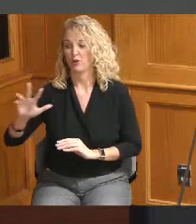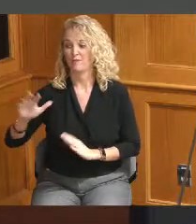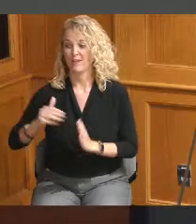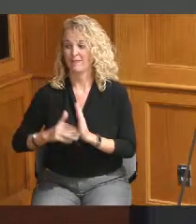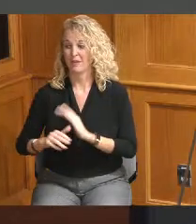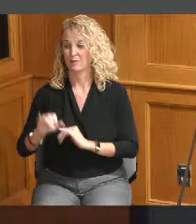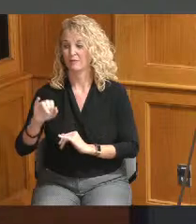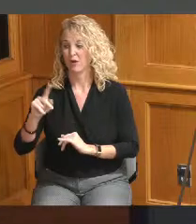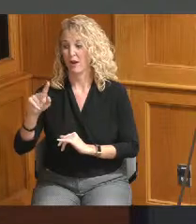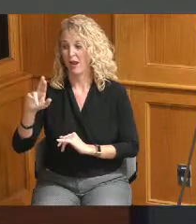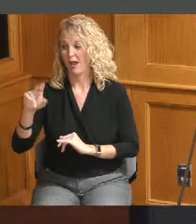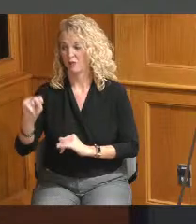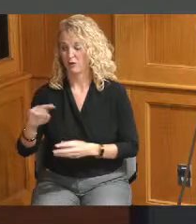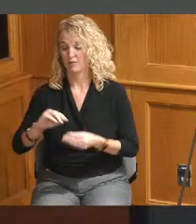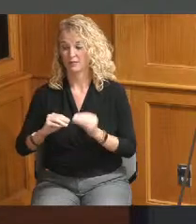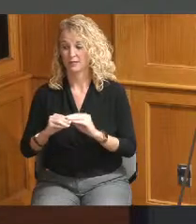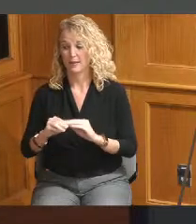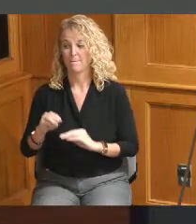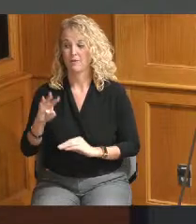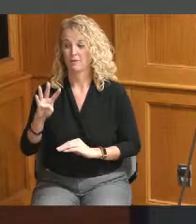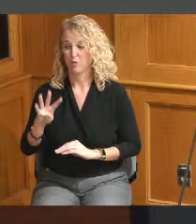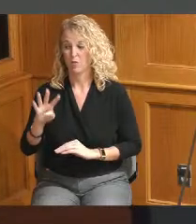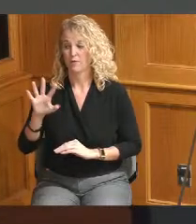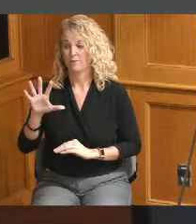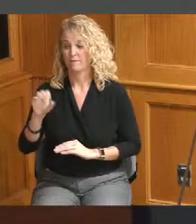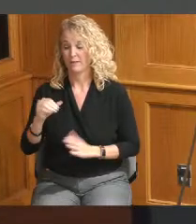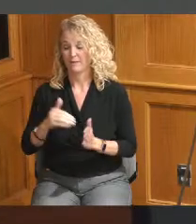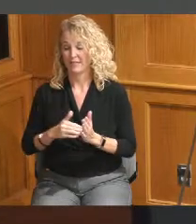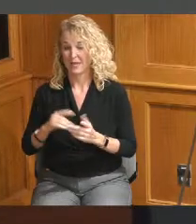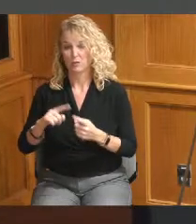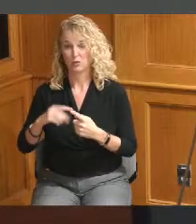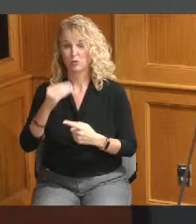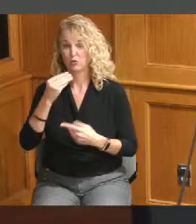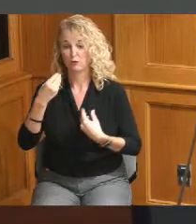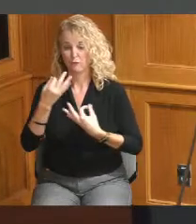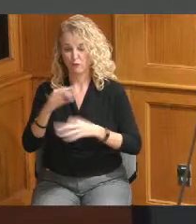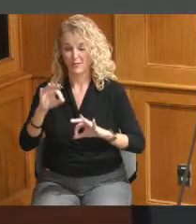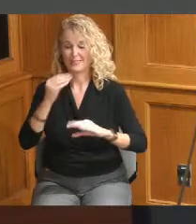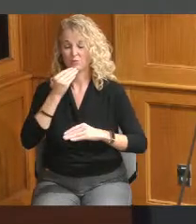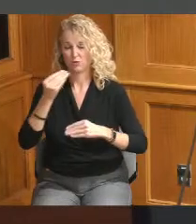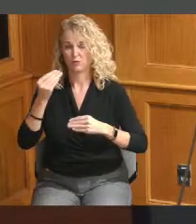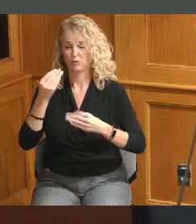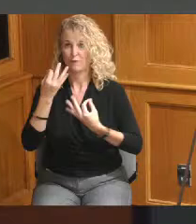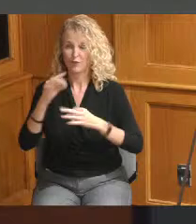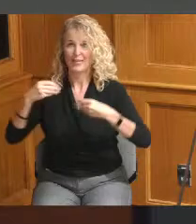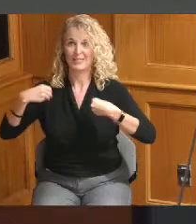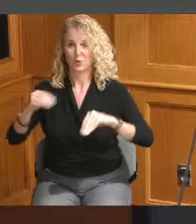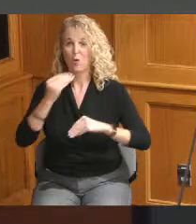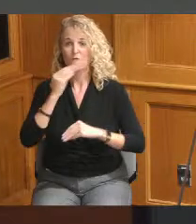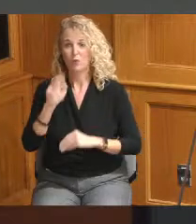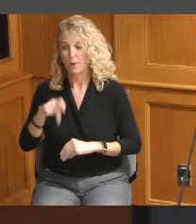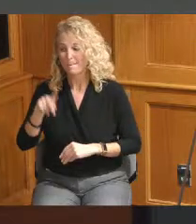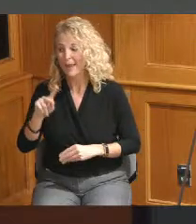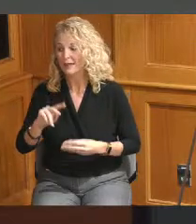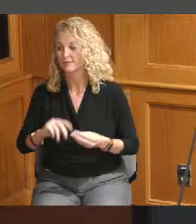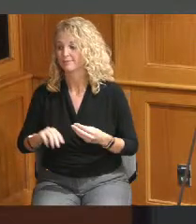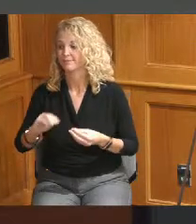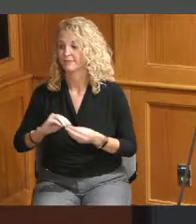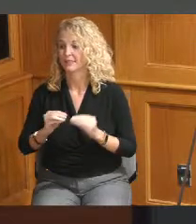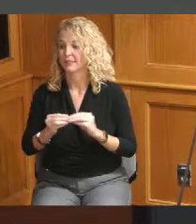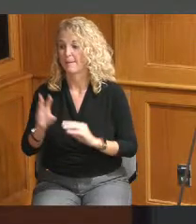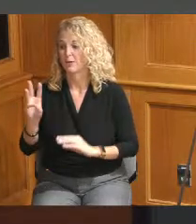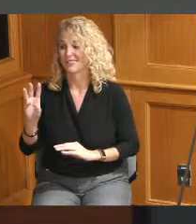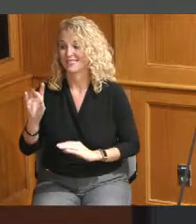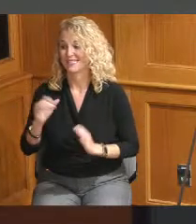ICRN. Item 24 is $50,000 to the Free Store Food Bank. Item 25 is $68,000 to the